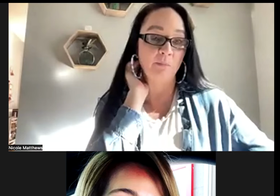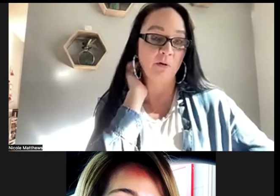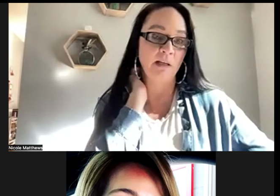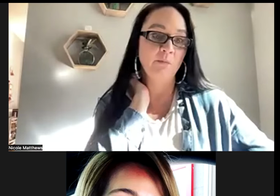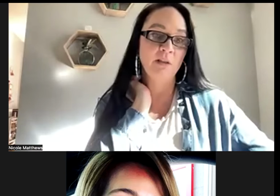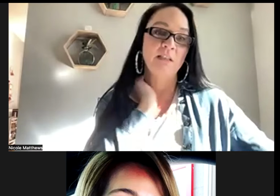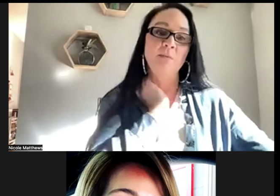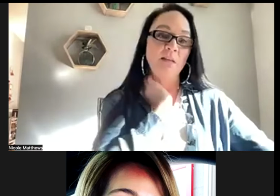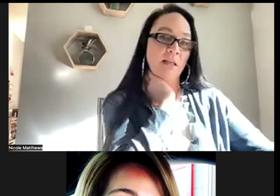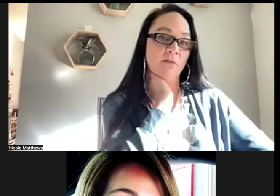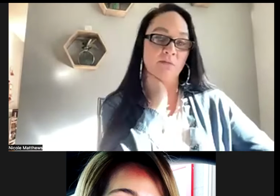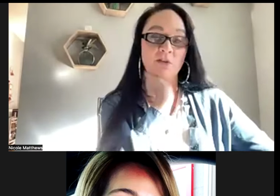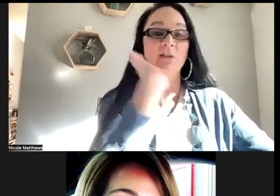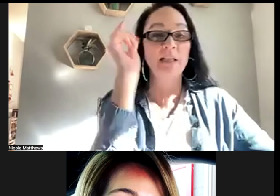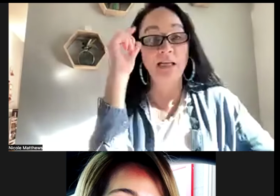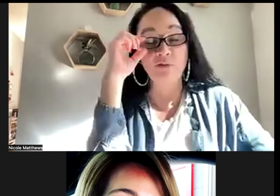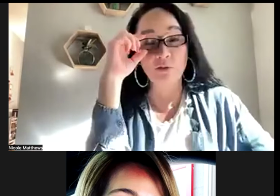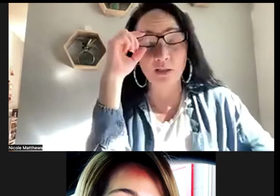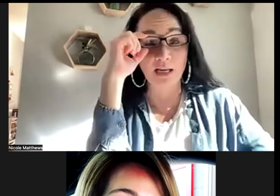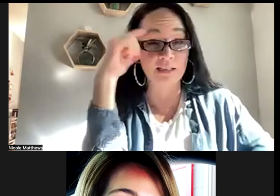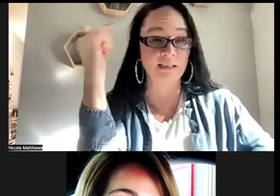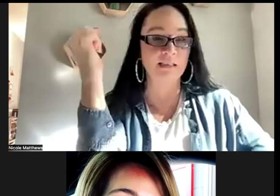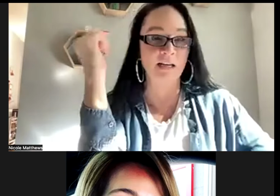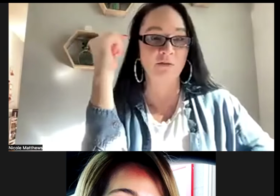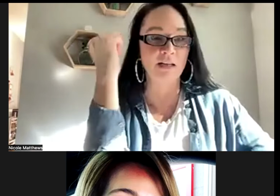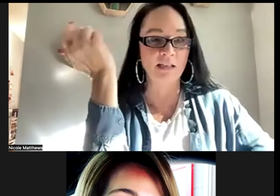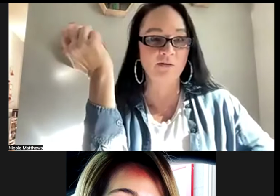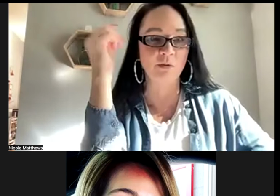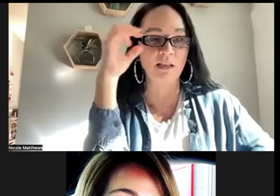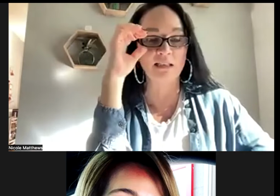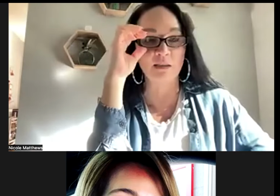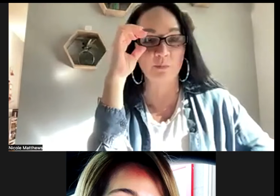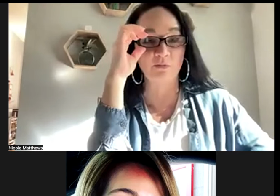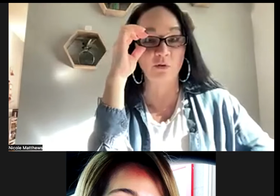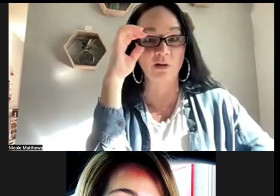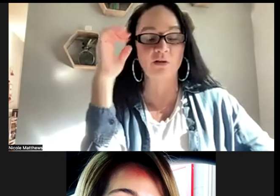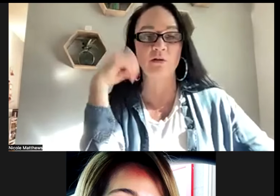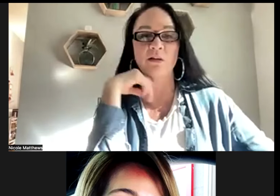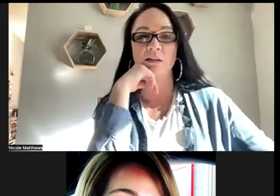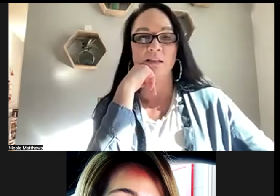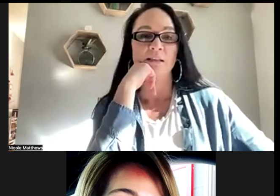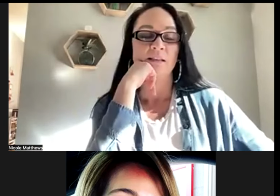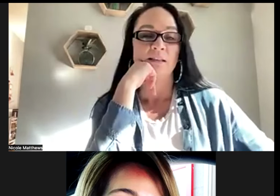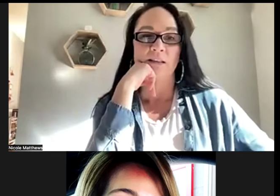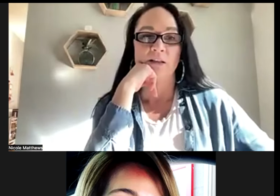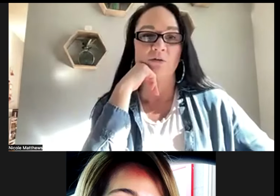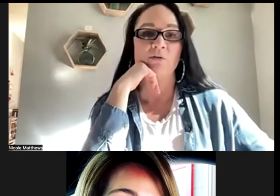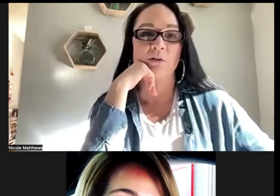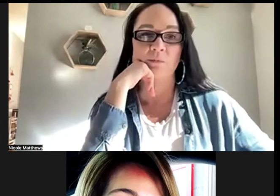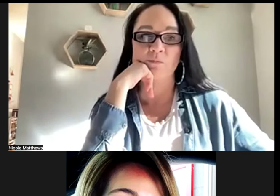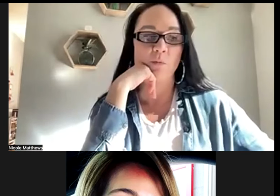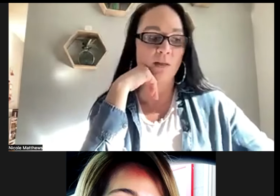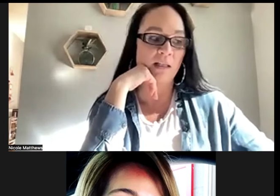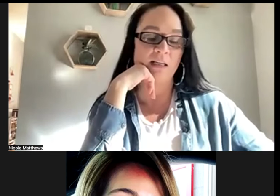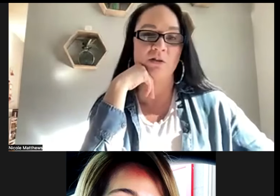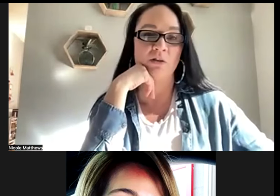many people end up with a disability, even if it's just like having to wear glasses now, and I didn't have to wear glasses before, or,